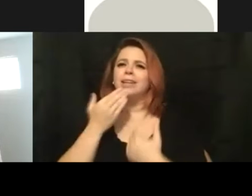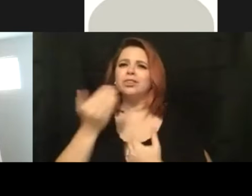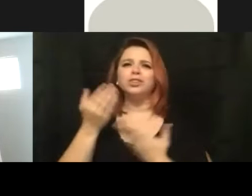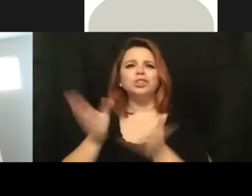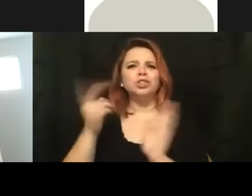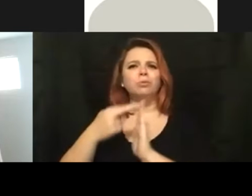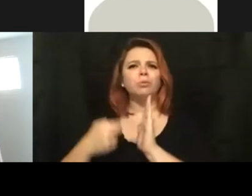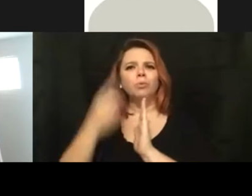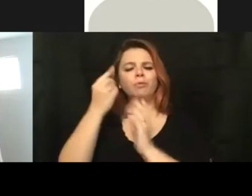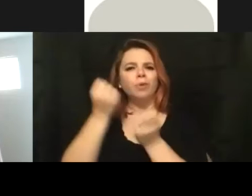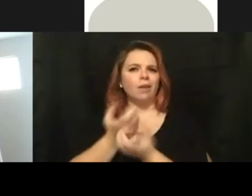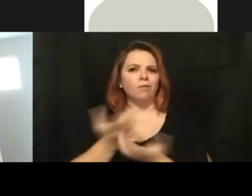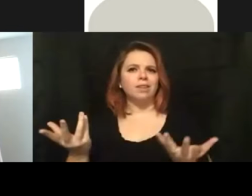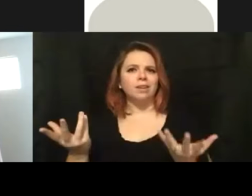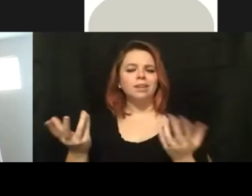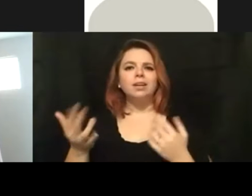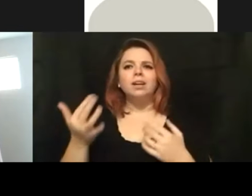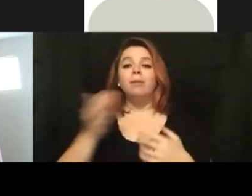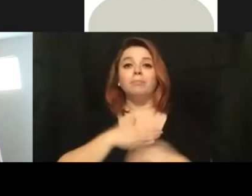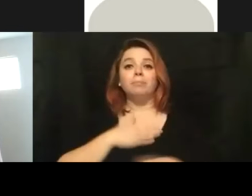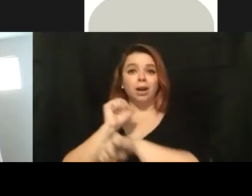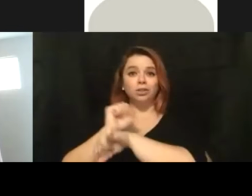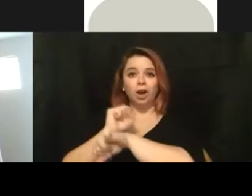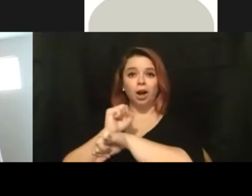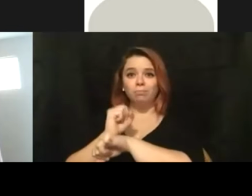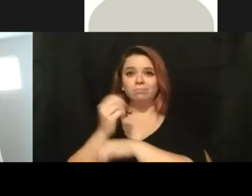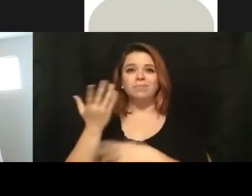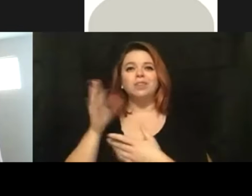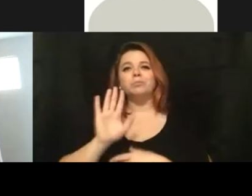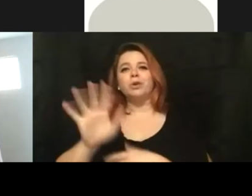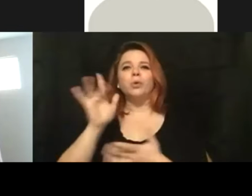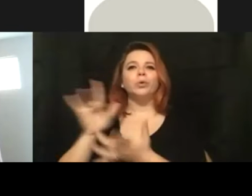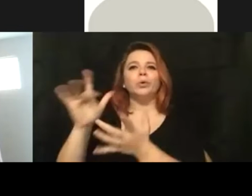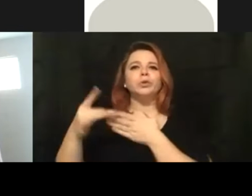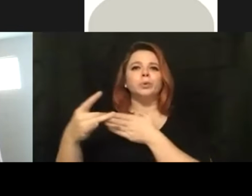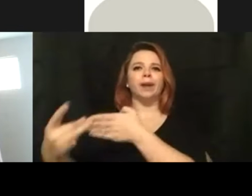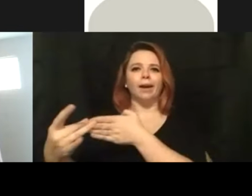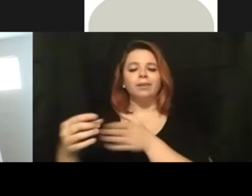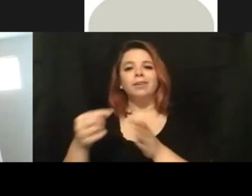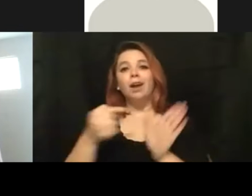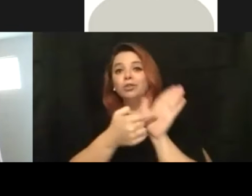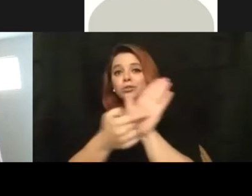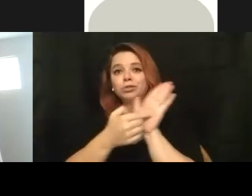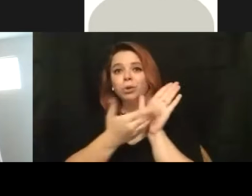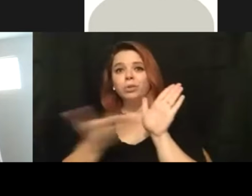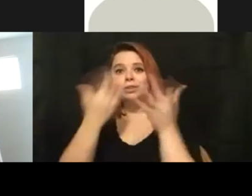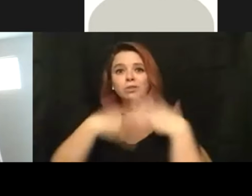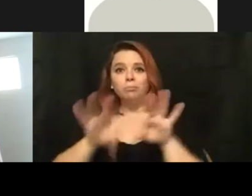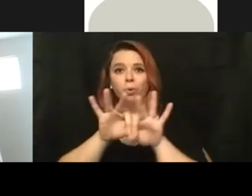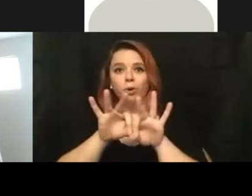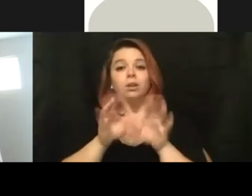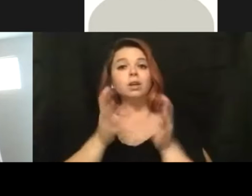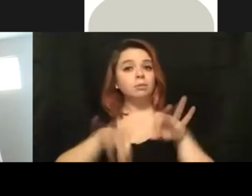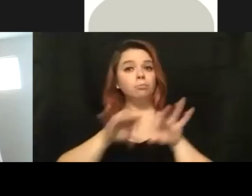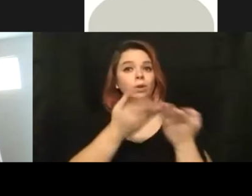before, my job in this class is to be your tour guide, to show you the things that are important, and the things that are important are what's going to be on the exam.